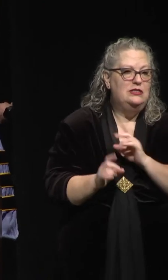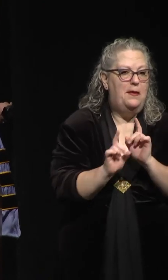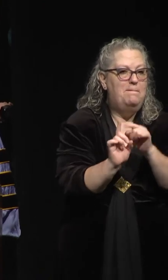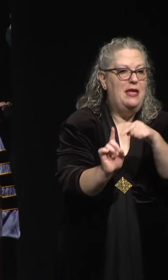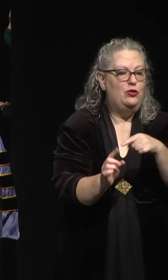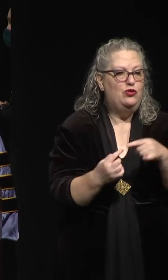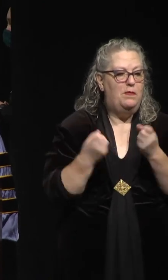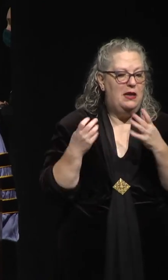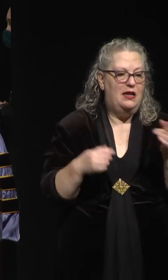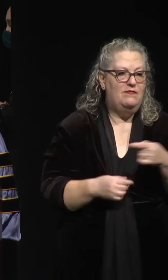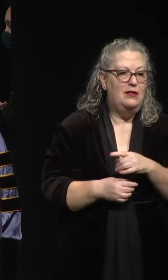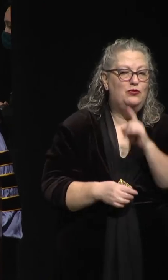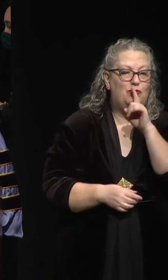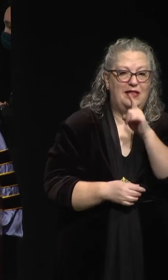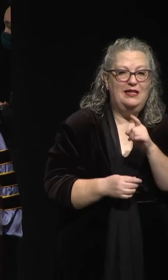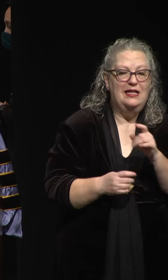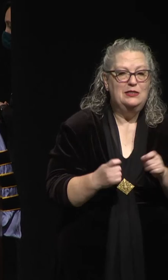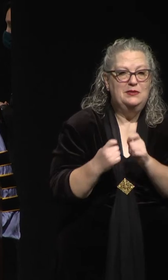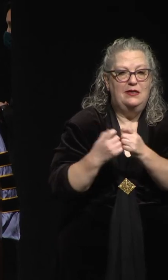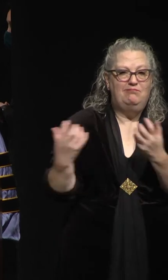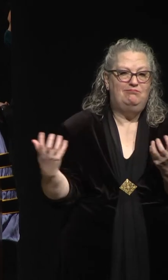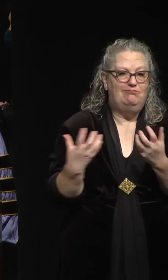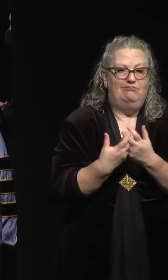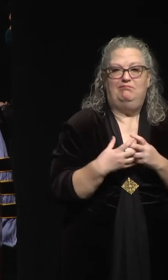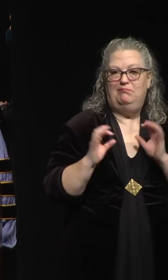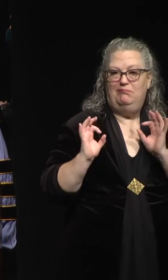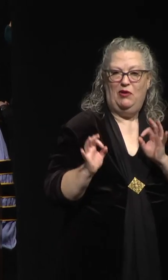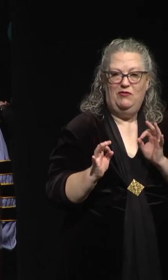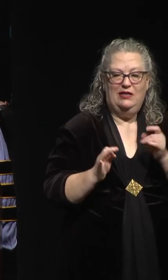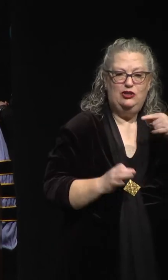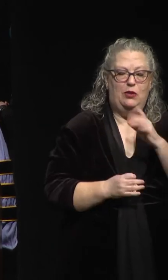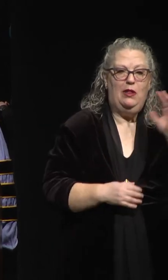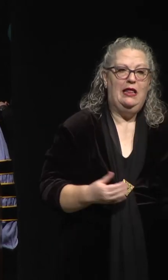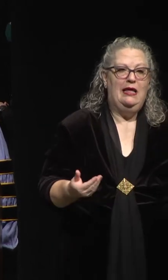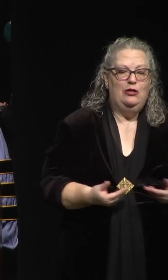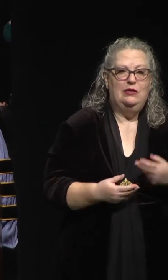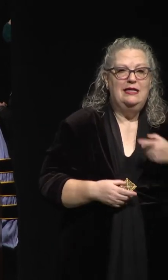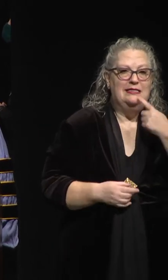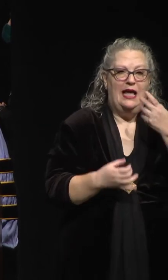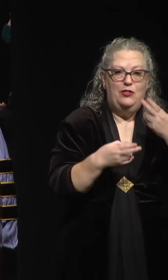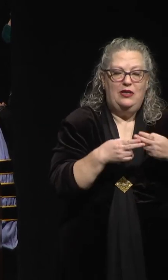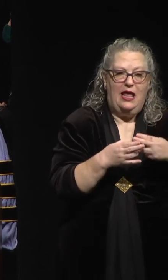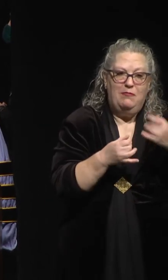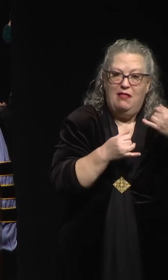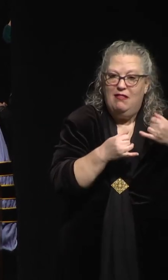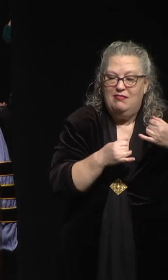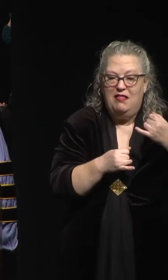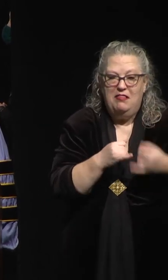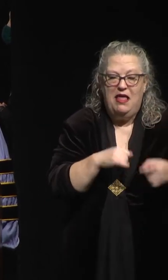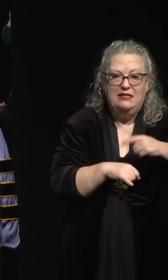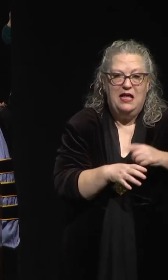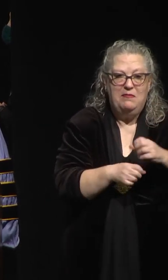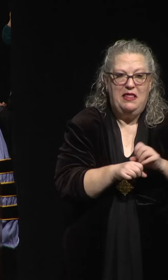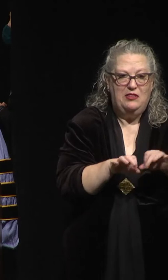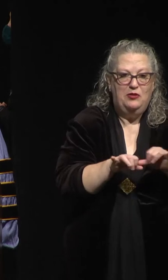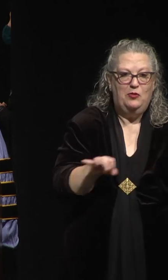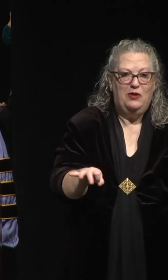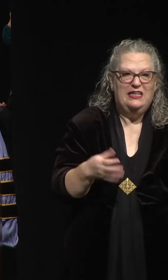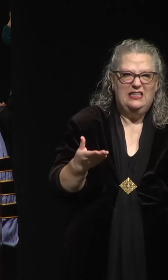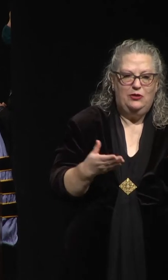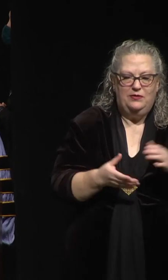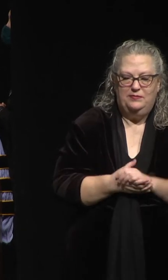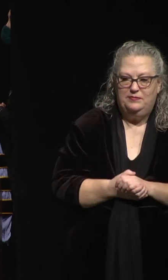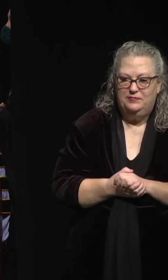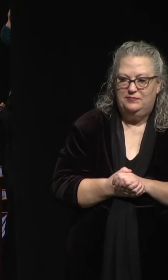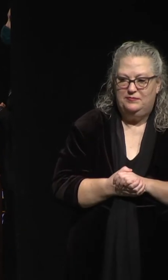years. Therefore, it is particularly fitting that she will introduce them as they receive their degrees here at